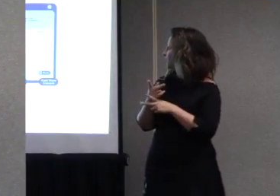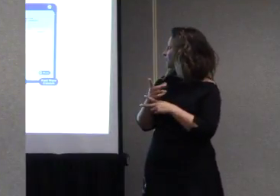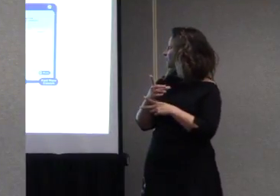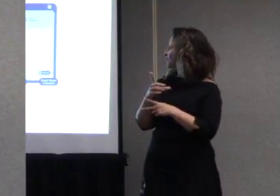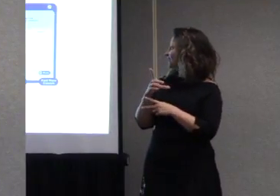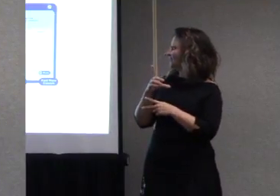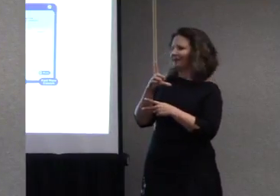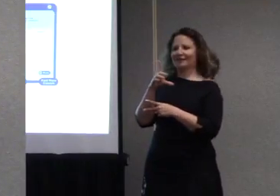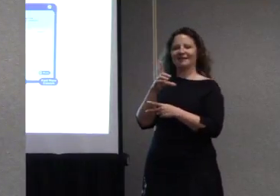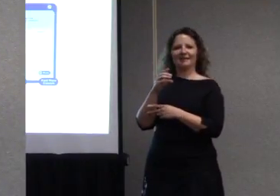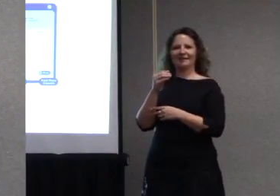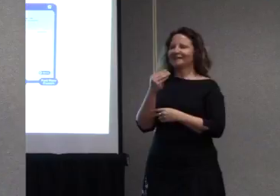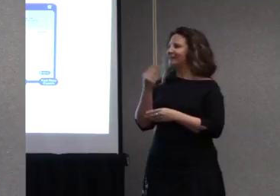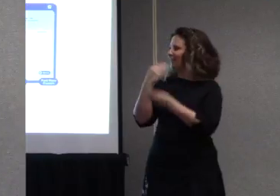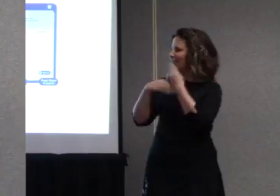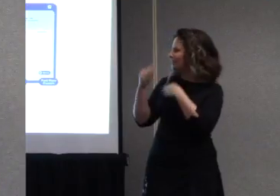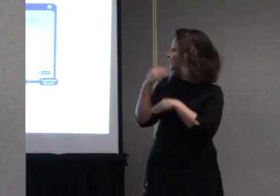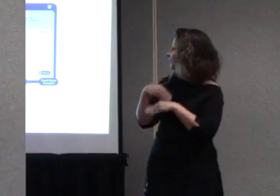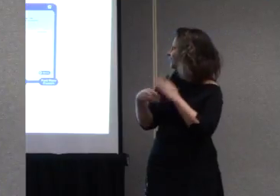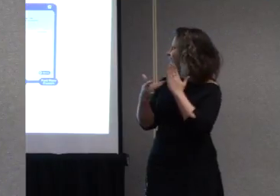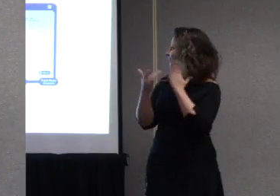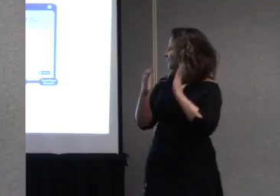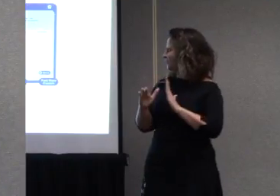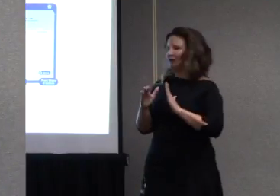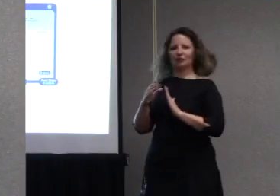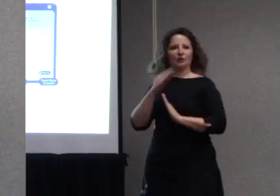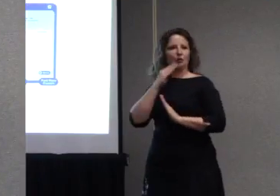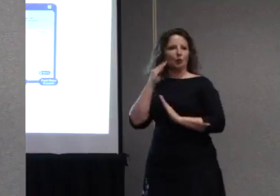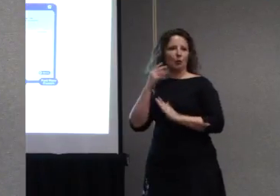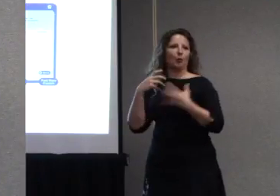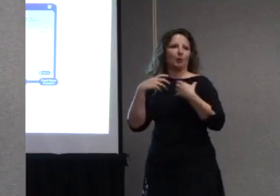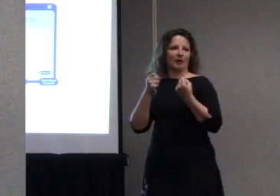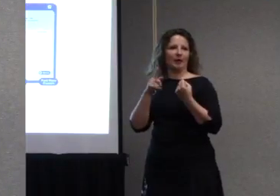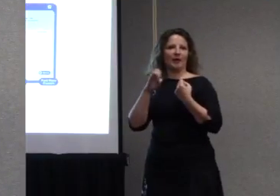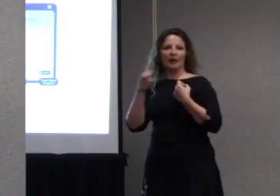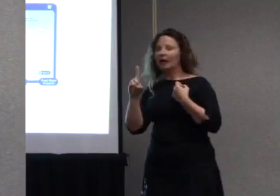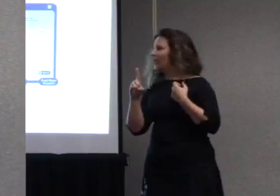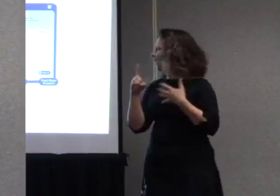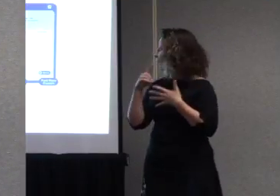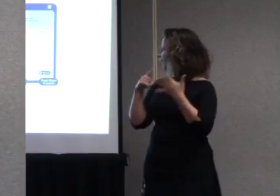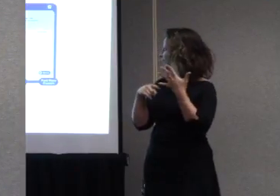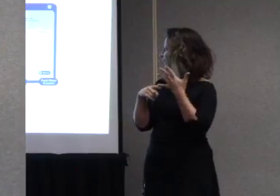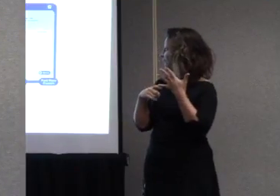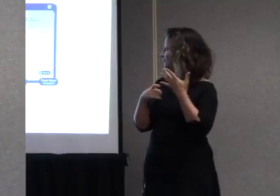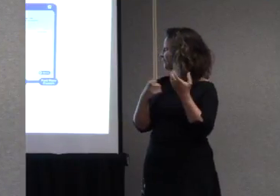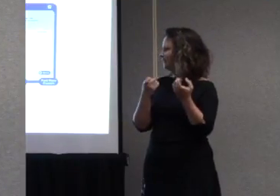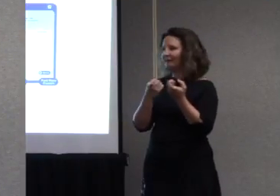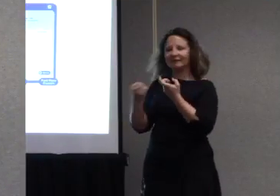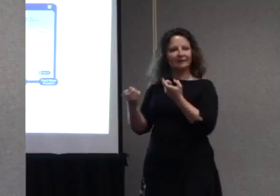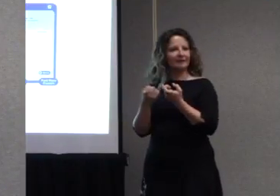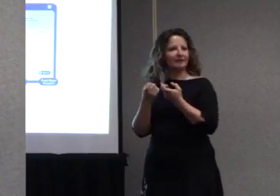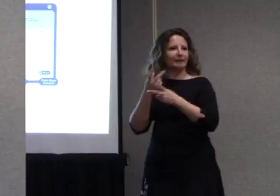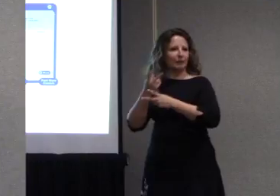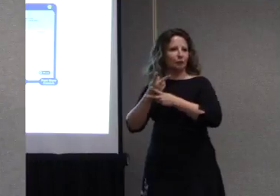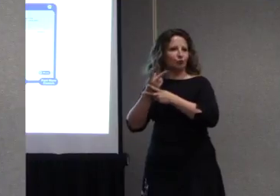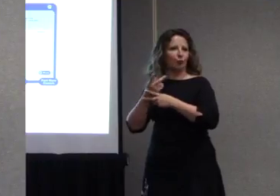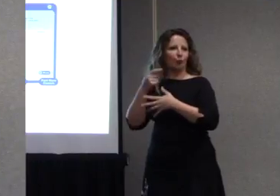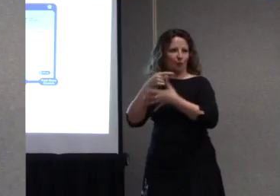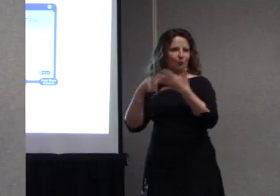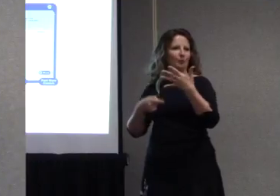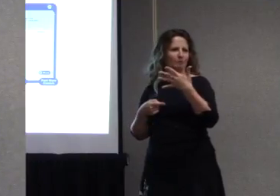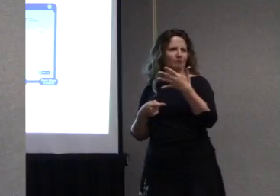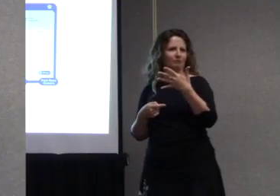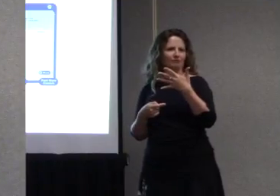workers, craft artists, dietetic technicians, home health aides, and lifeguards, ski patrol, and